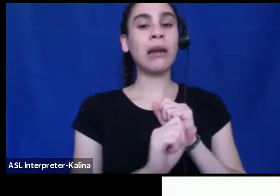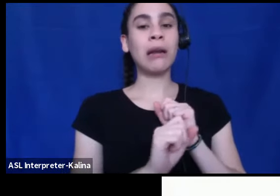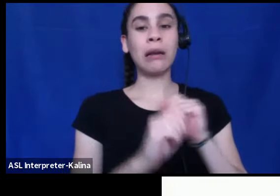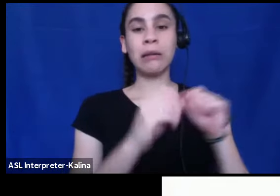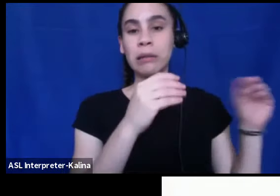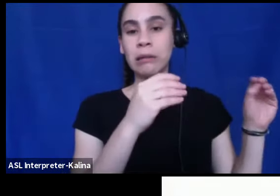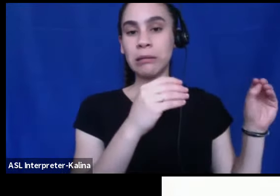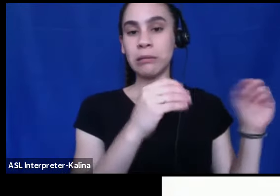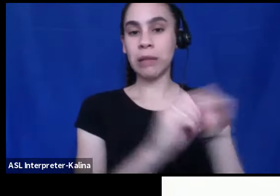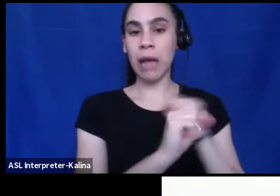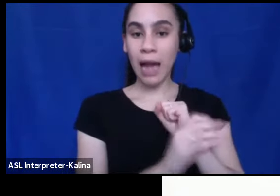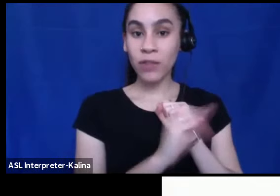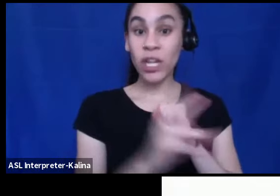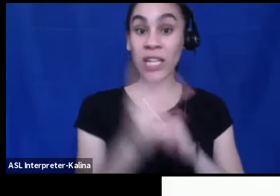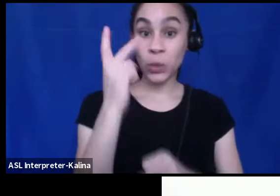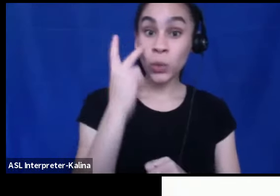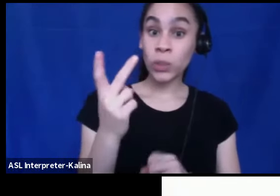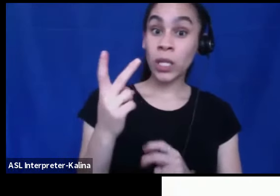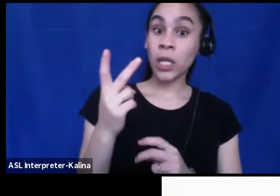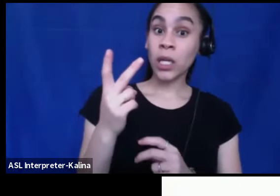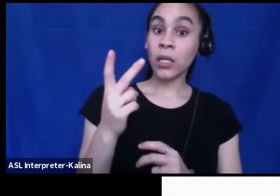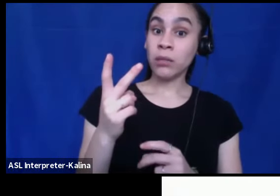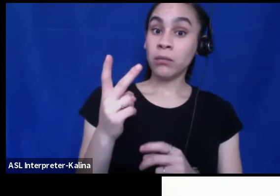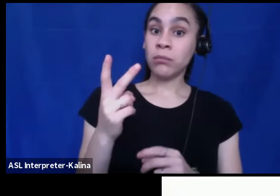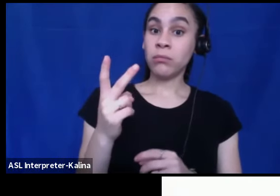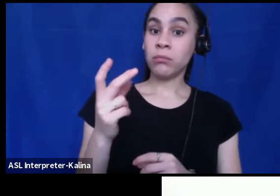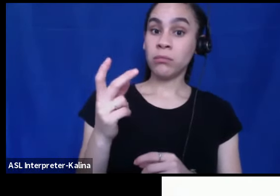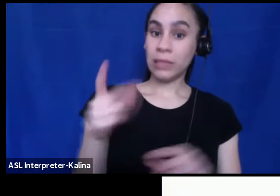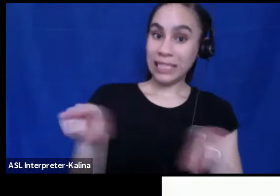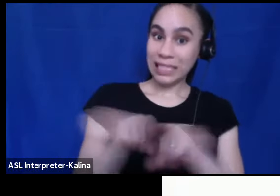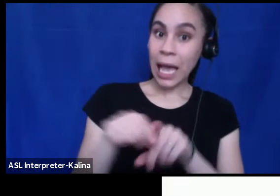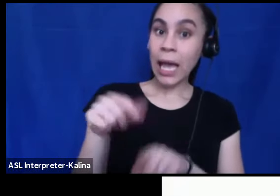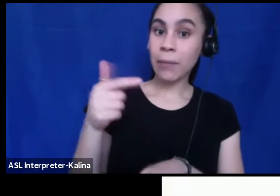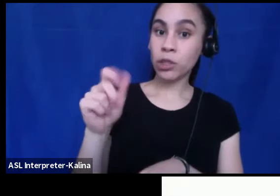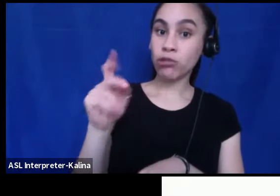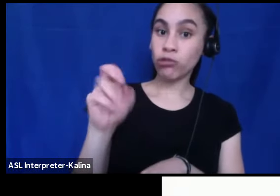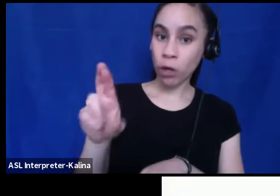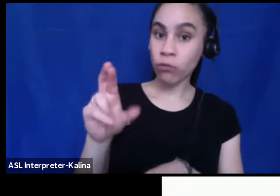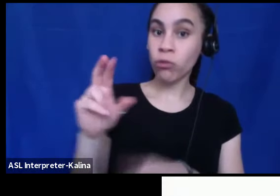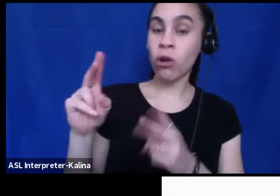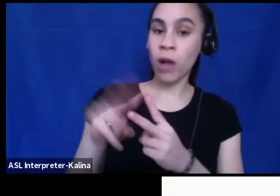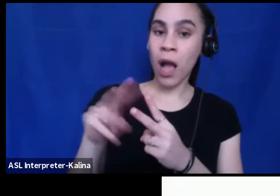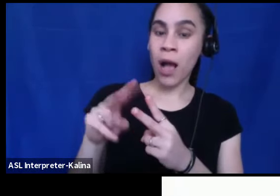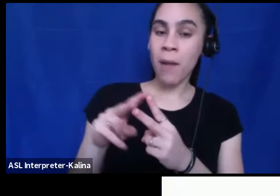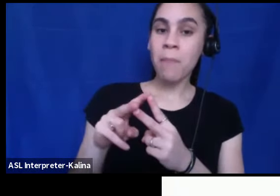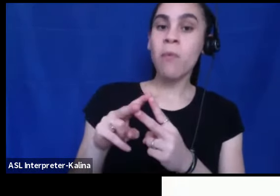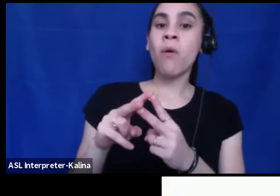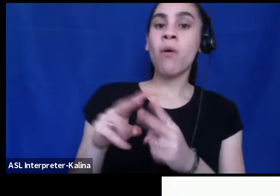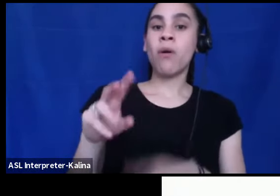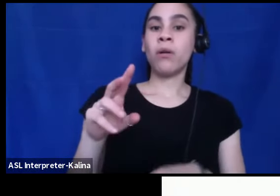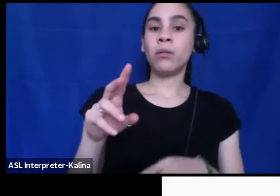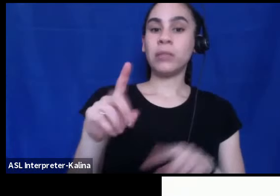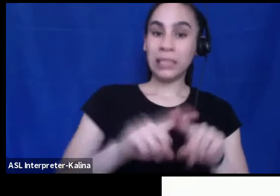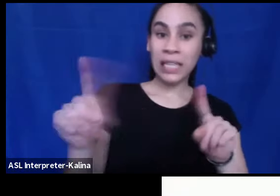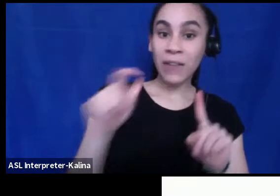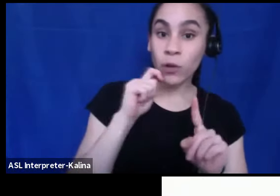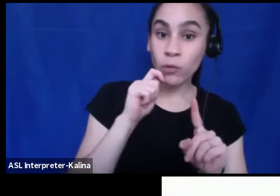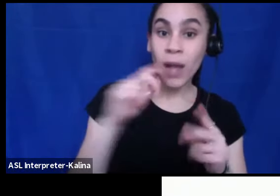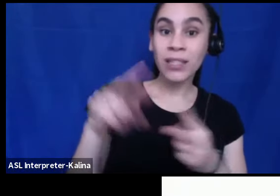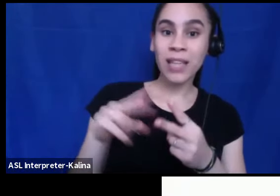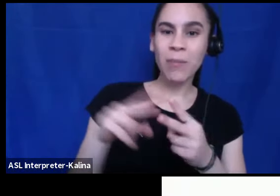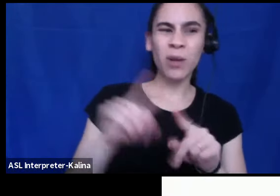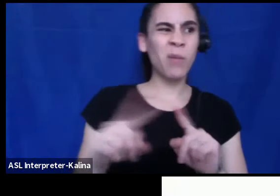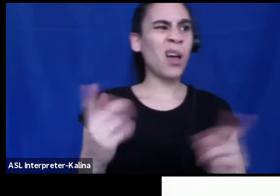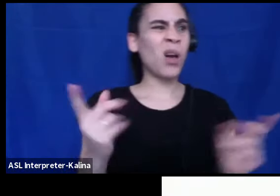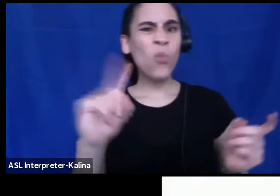where you see same-sex couples, you see interracial couples, but you still don't see disability. It's like, where is like the movement of including disability